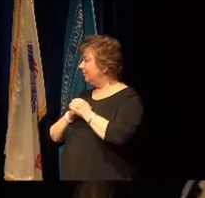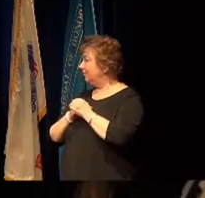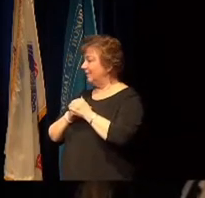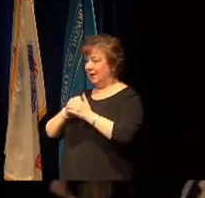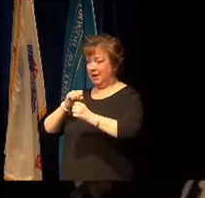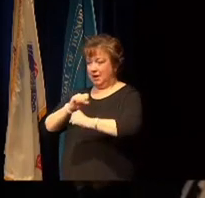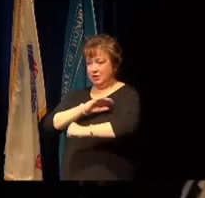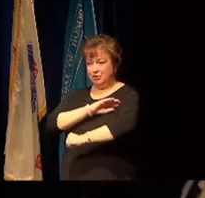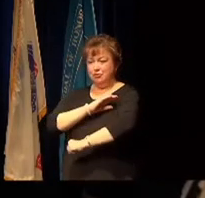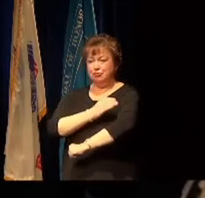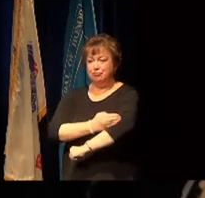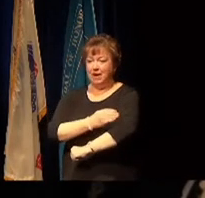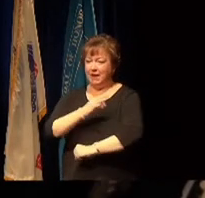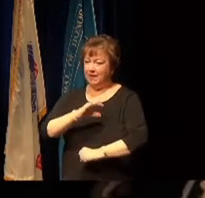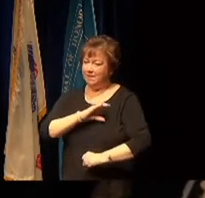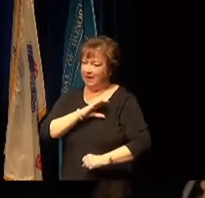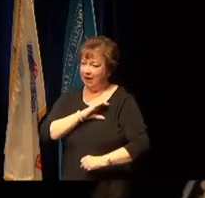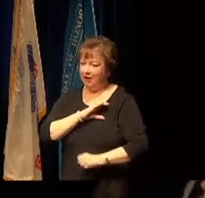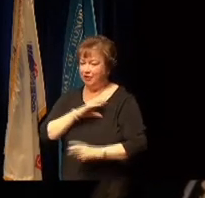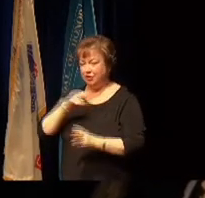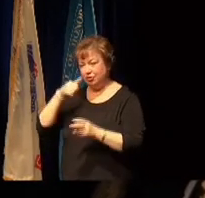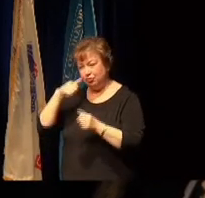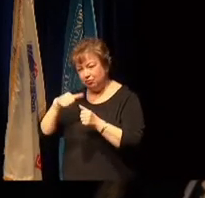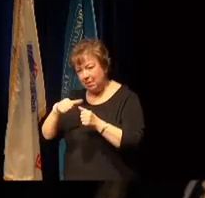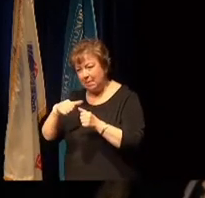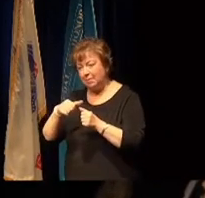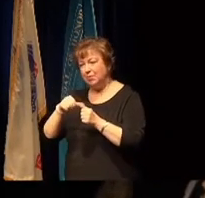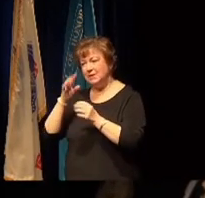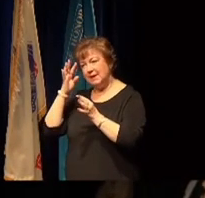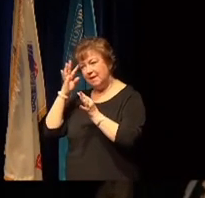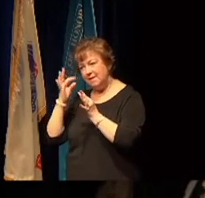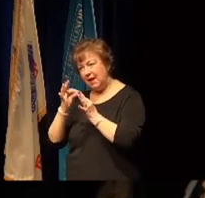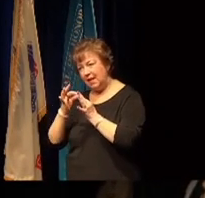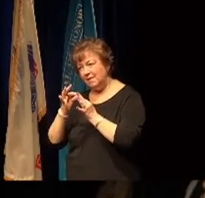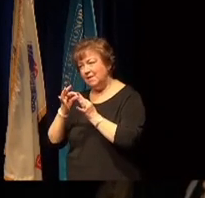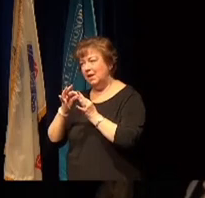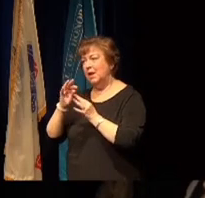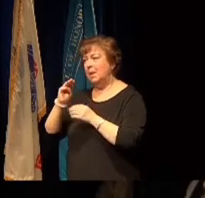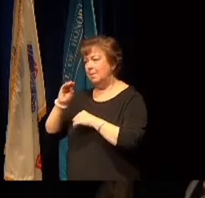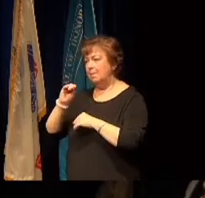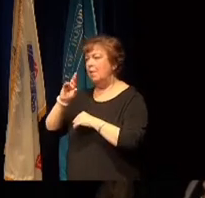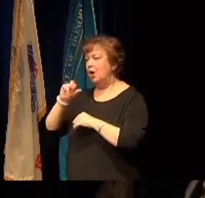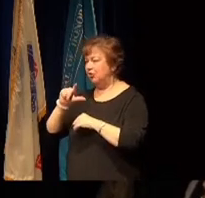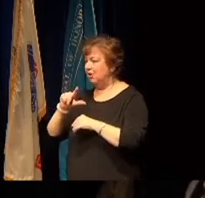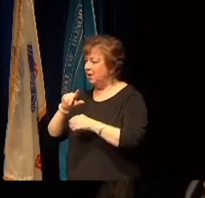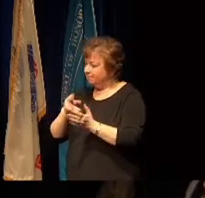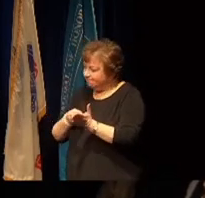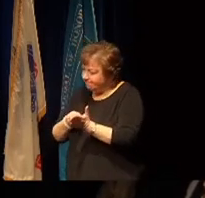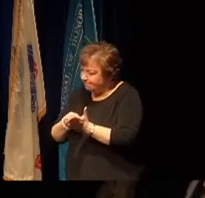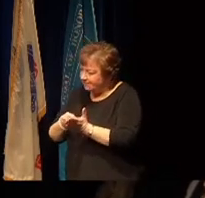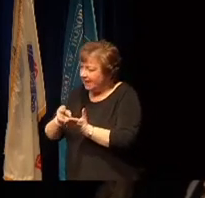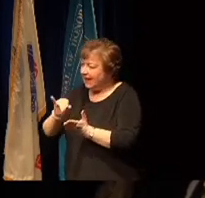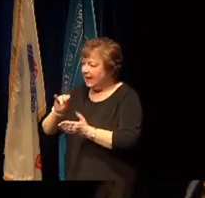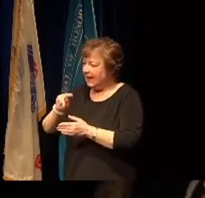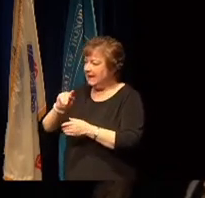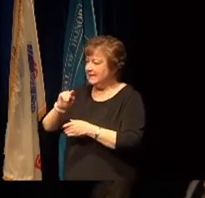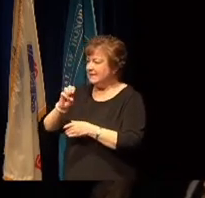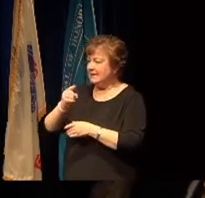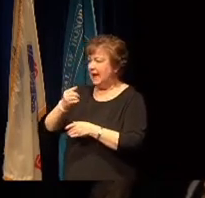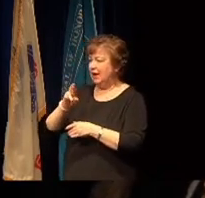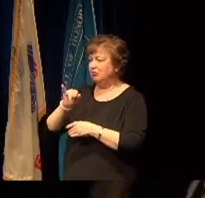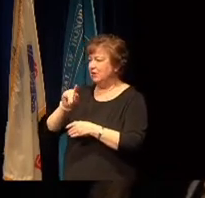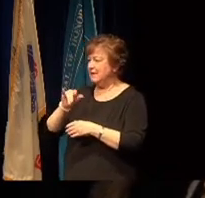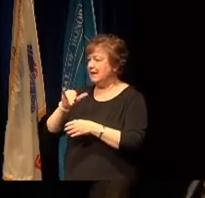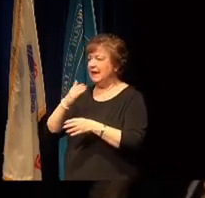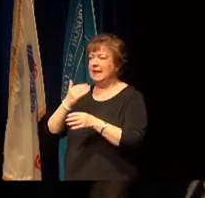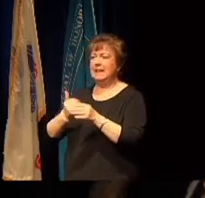Strength of character, remembrance, faithfulness, and moral integrity. I cannot think of any words better to